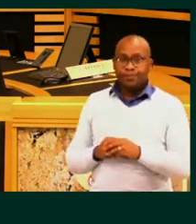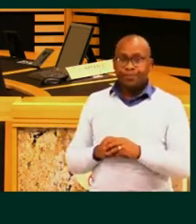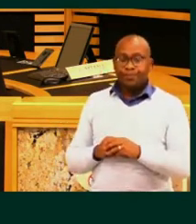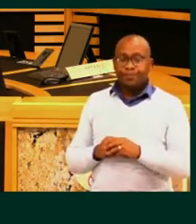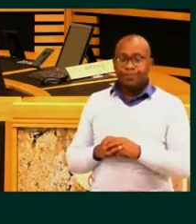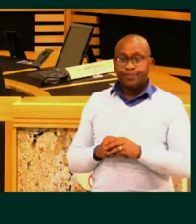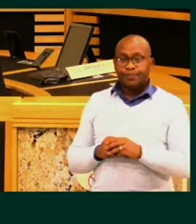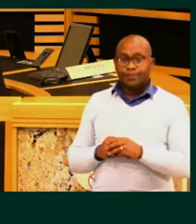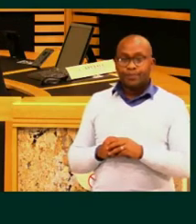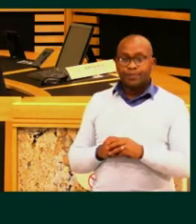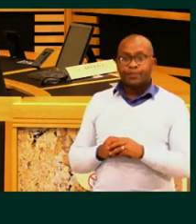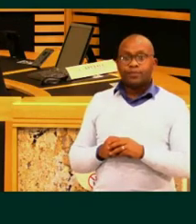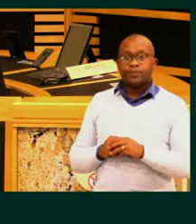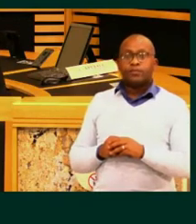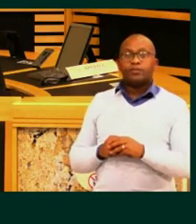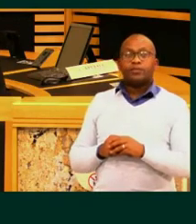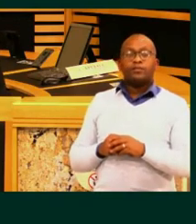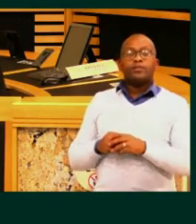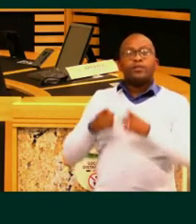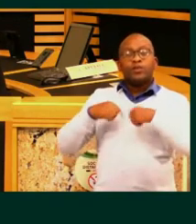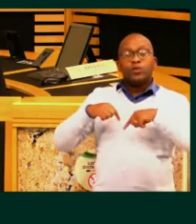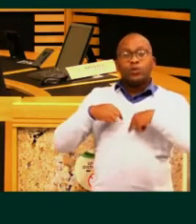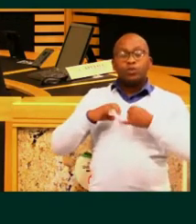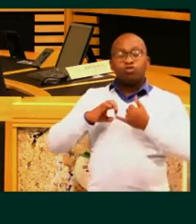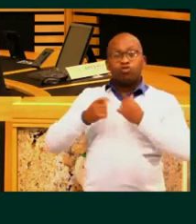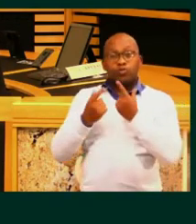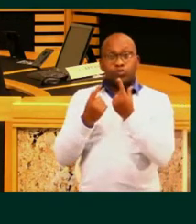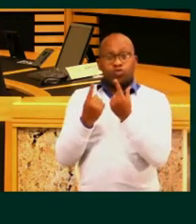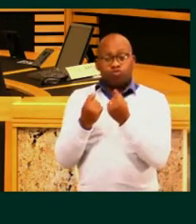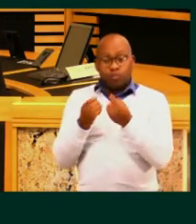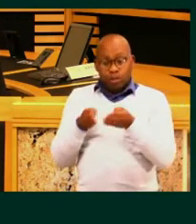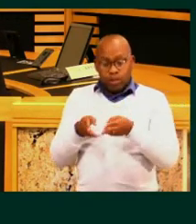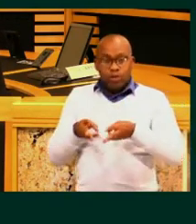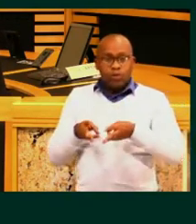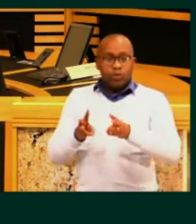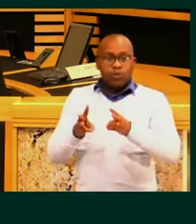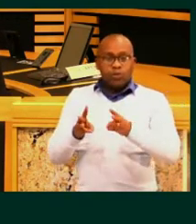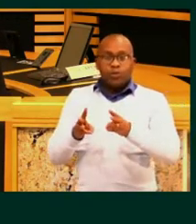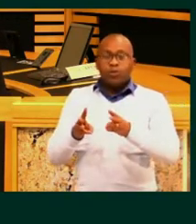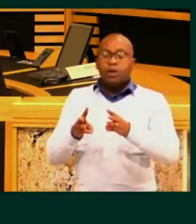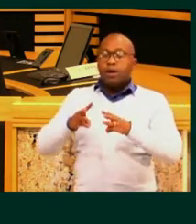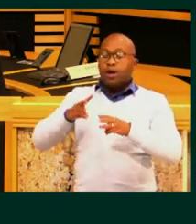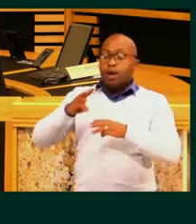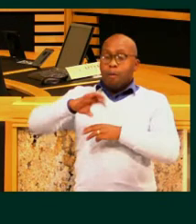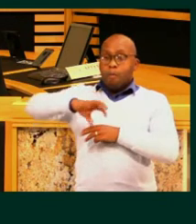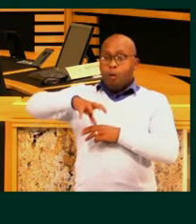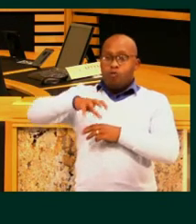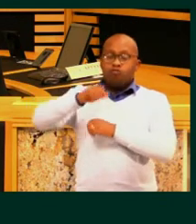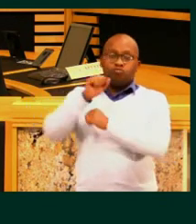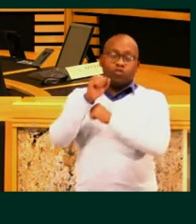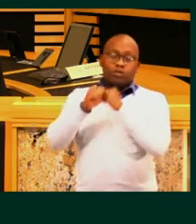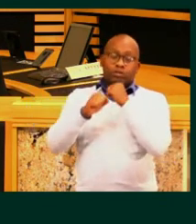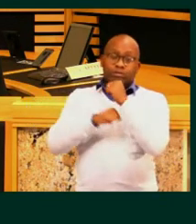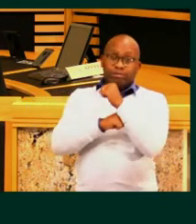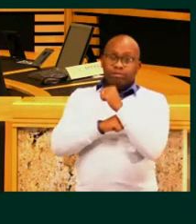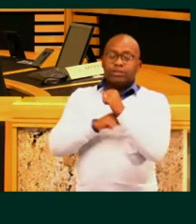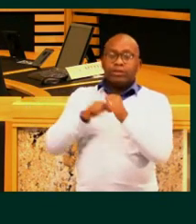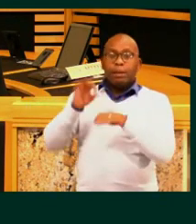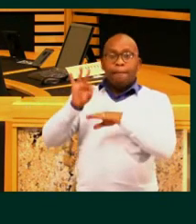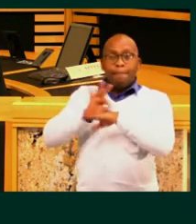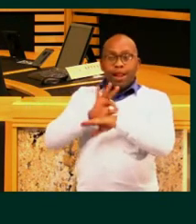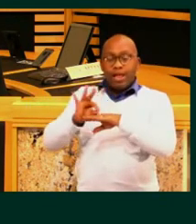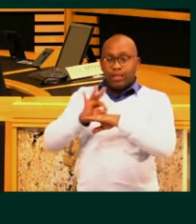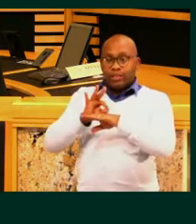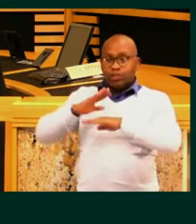encompassing approach which is premised on the national strategic plan and the provincial strategic plan on gender based violence we had